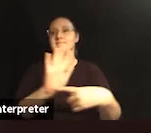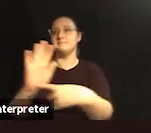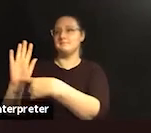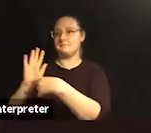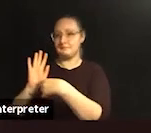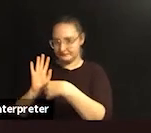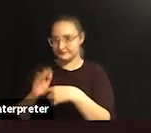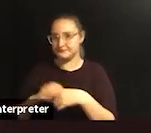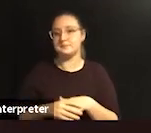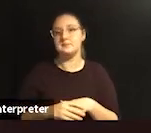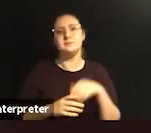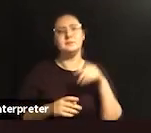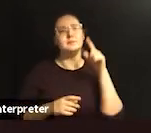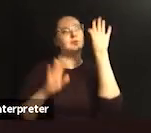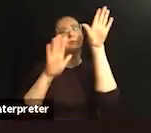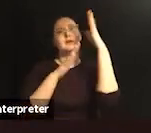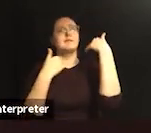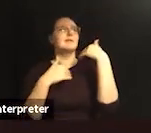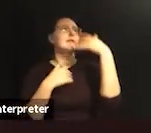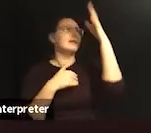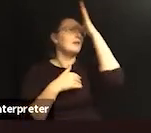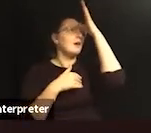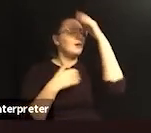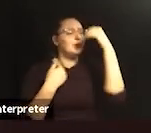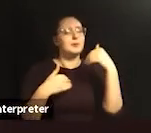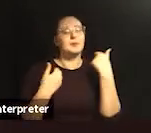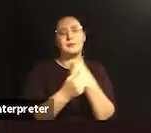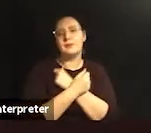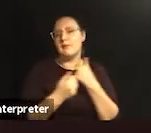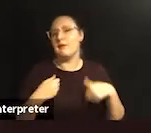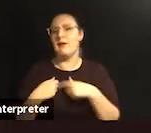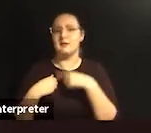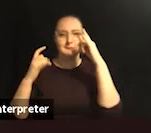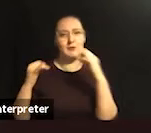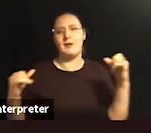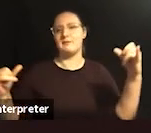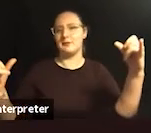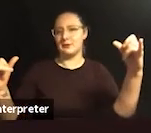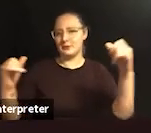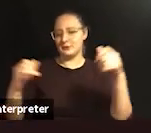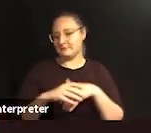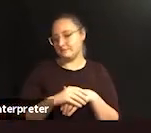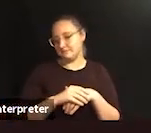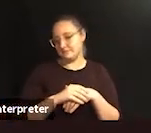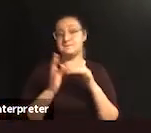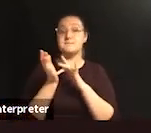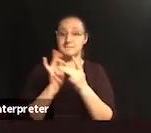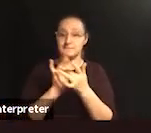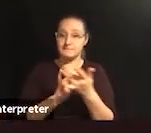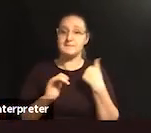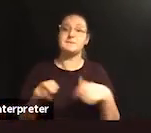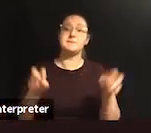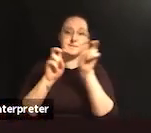his own who were in the world, he loved them to the end. At supper with them, he took bread, and when he had given thanks